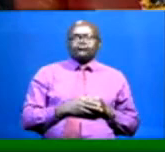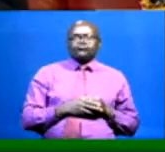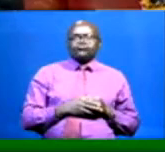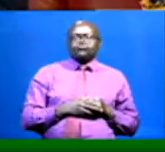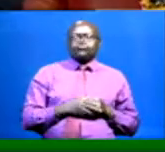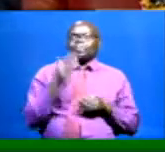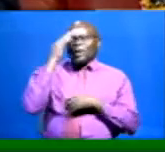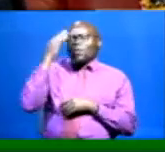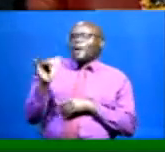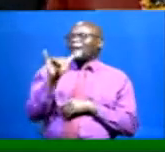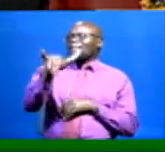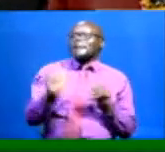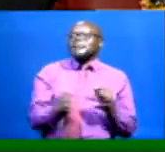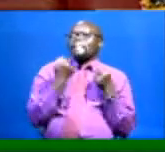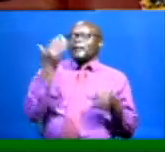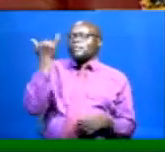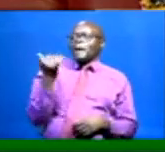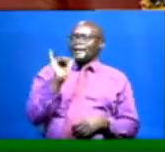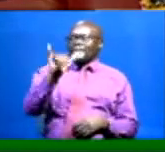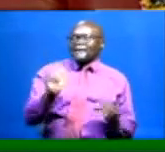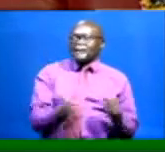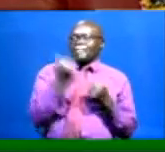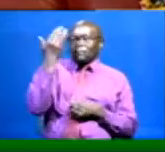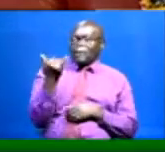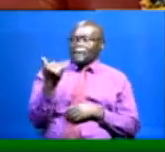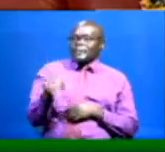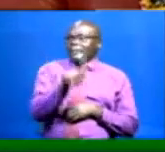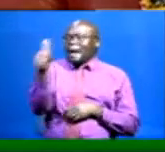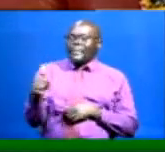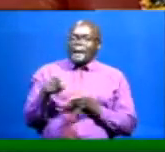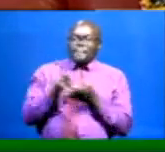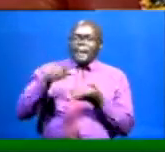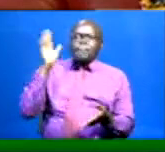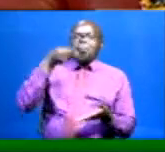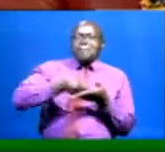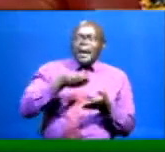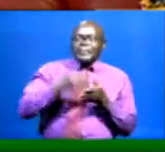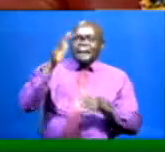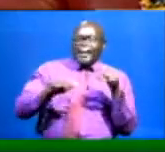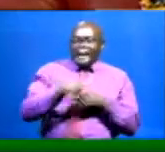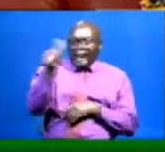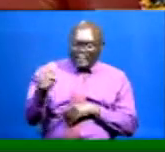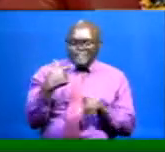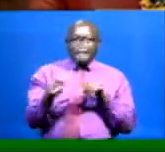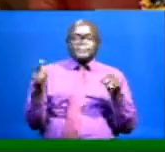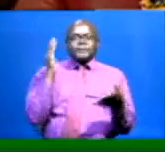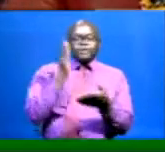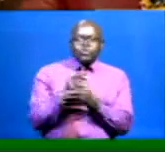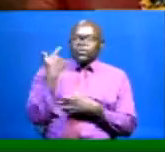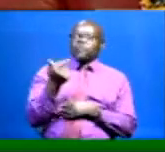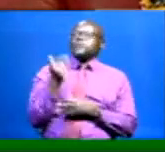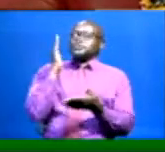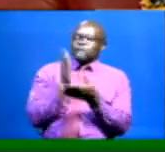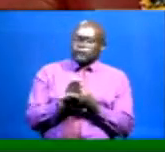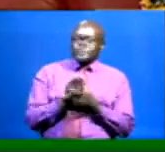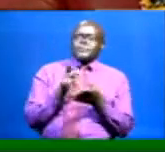Why would that happen? Why would that happen? Why would others be paid more money than others? And yet, who bears the cost of